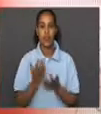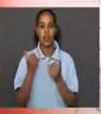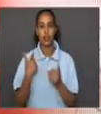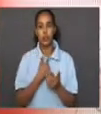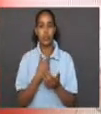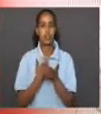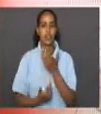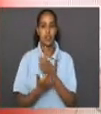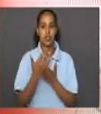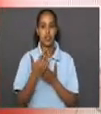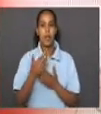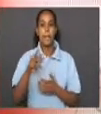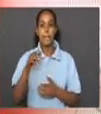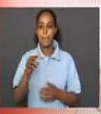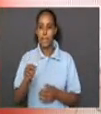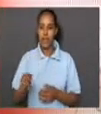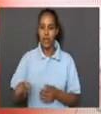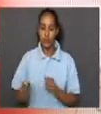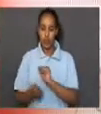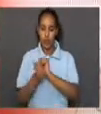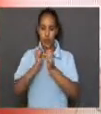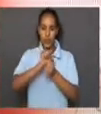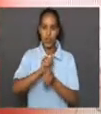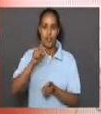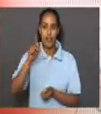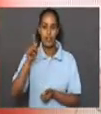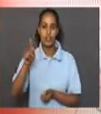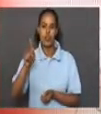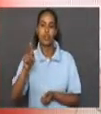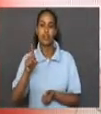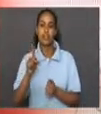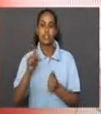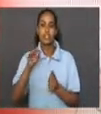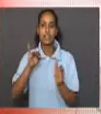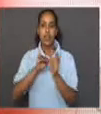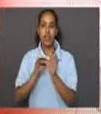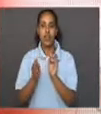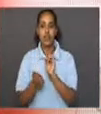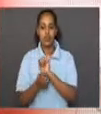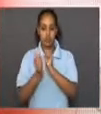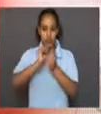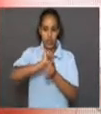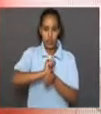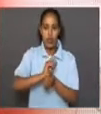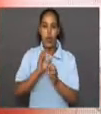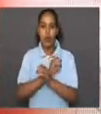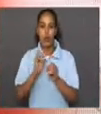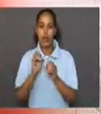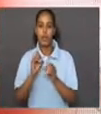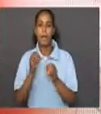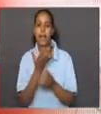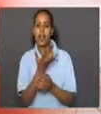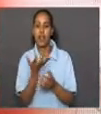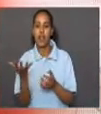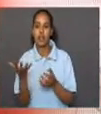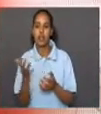As we discussed, plants convert phosphorus salts into organic materials that help them